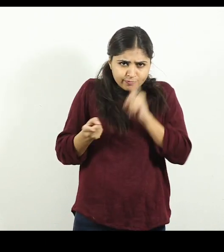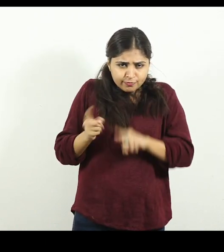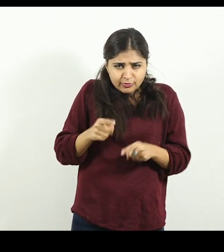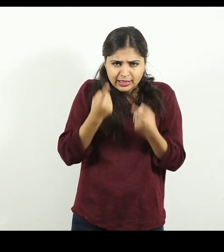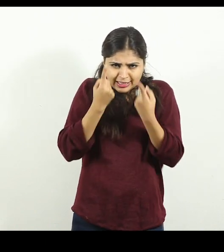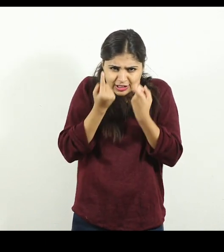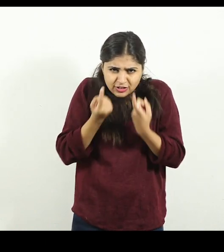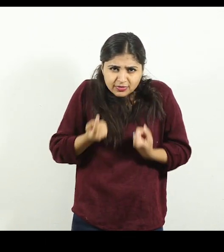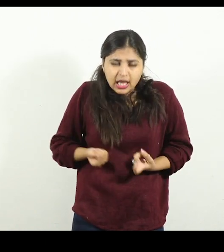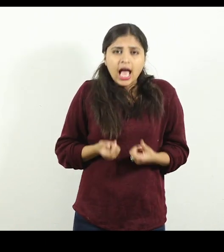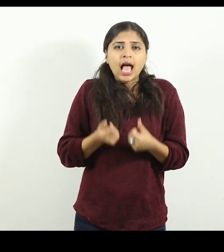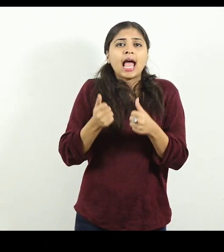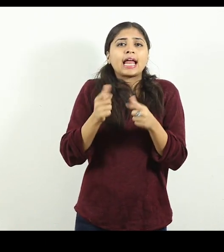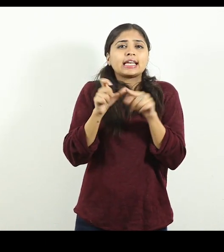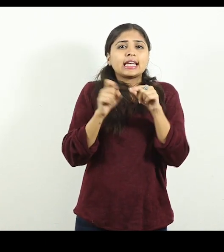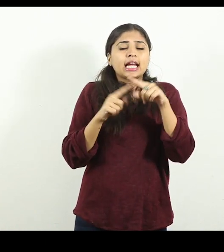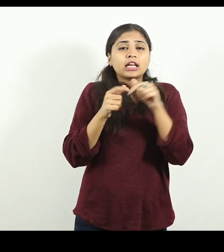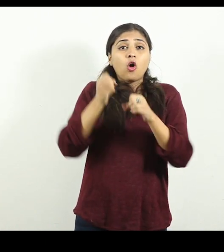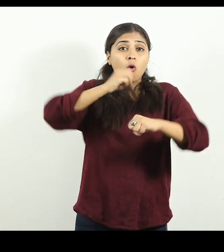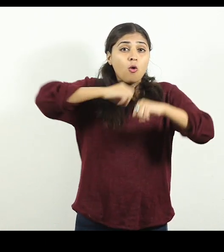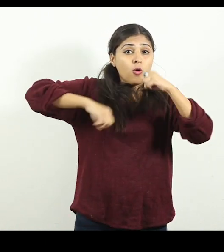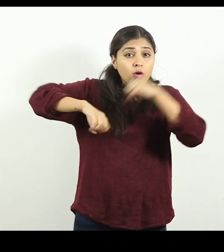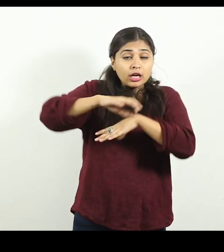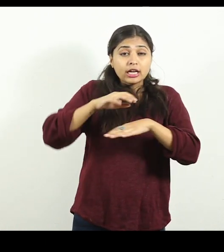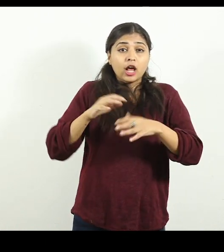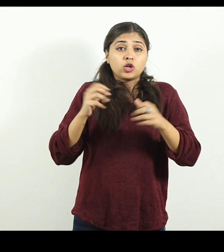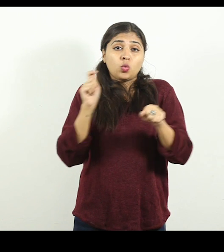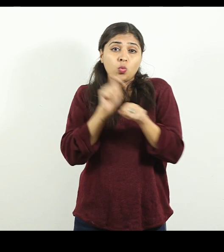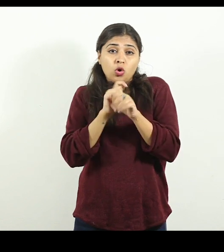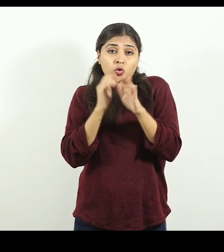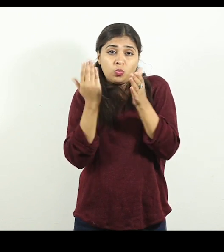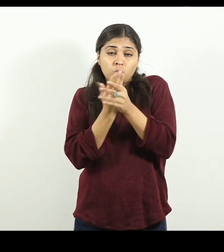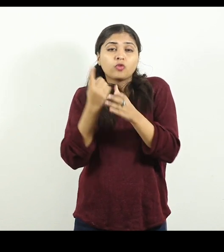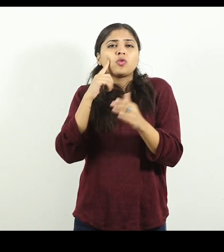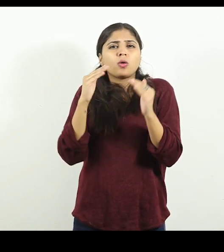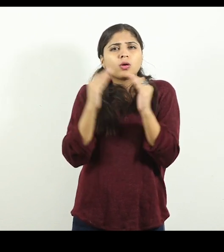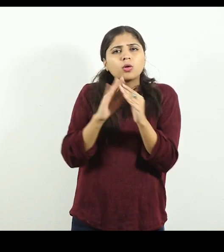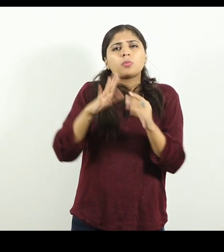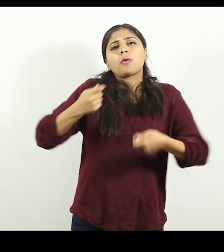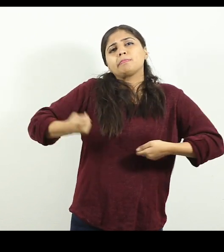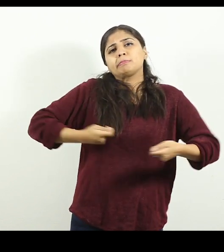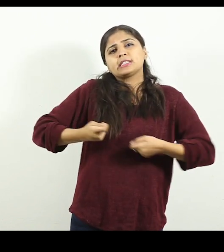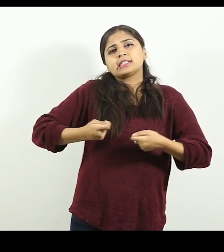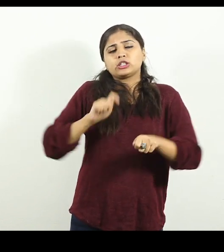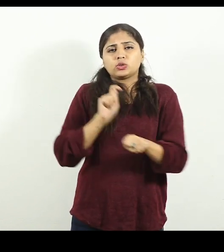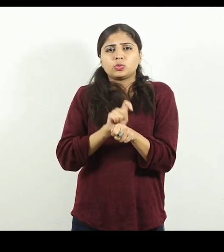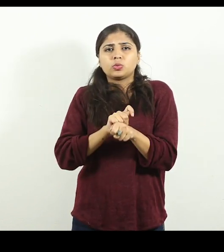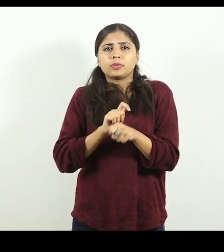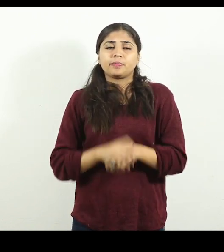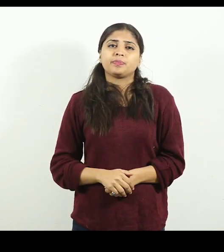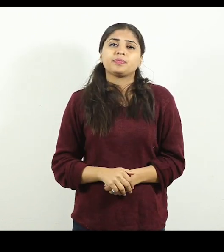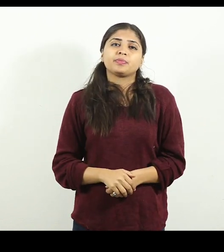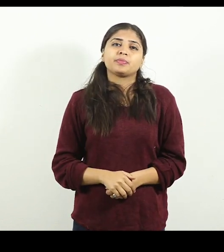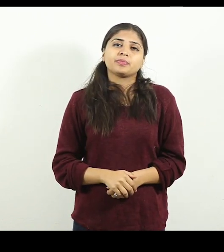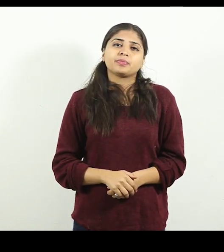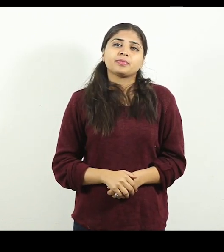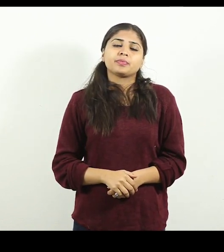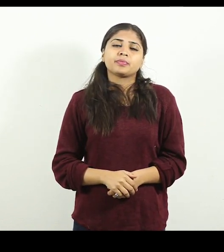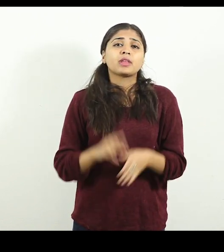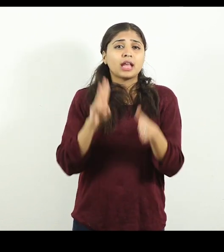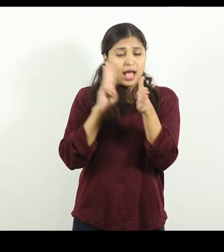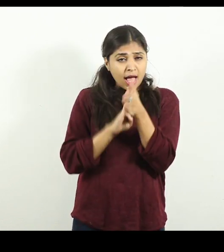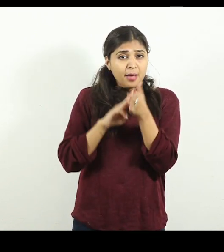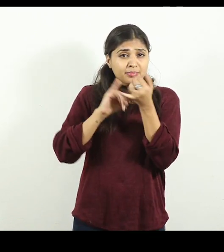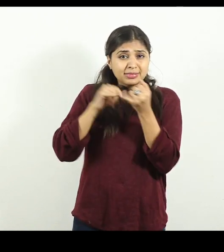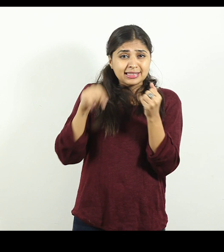store, manipulate, and analyze data in organized workbooks for home and business tasks. MS Excel has